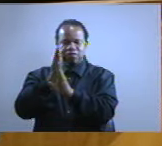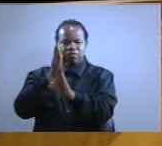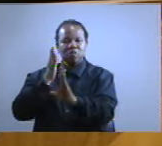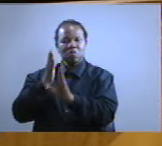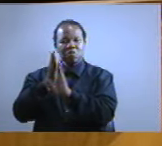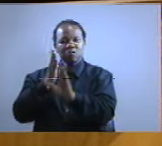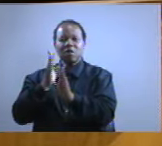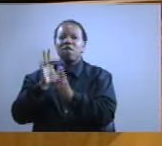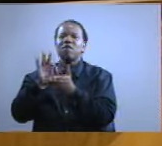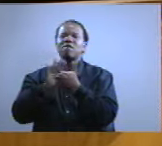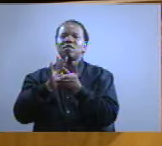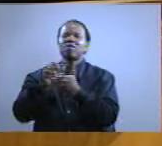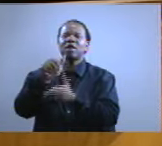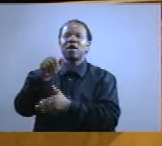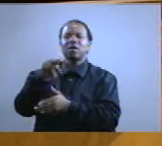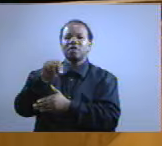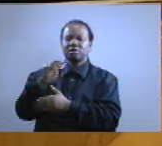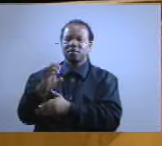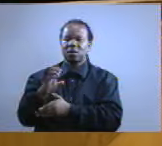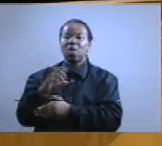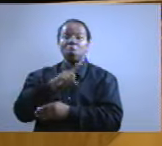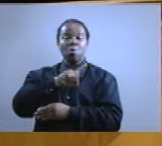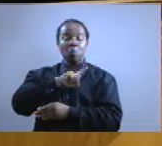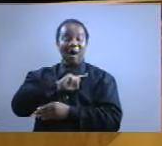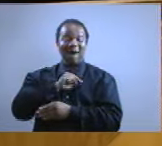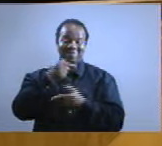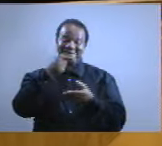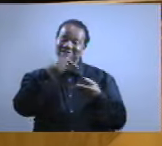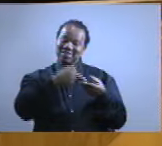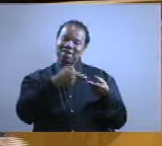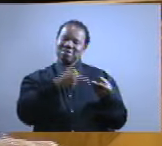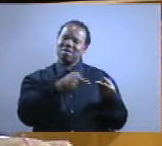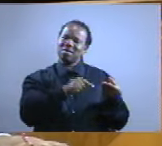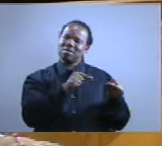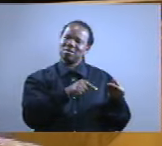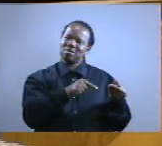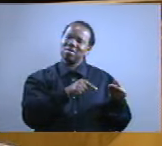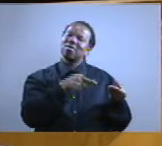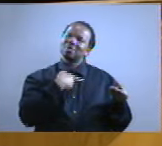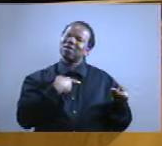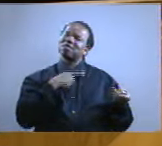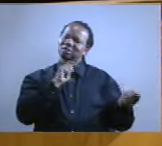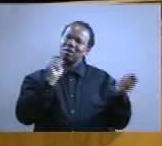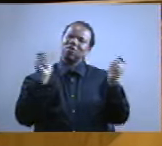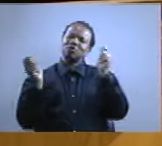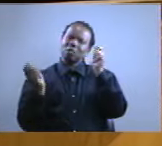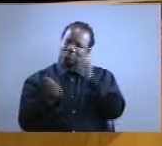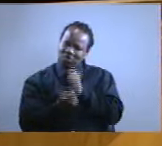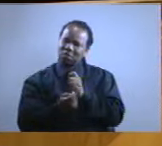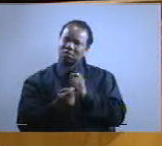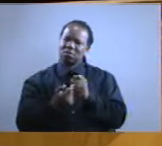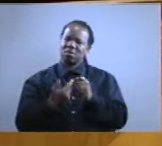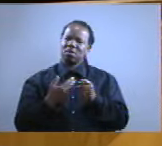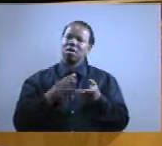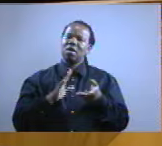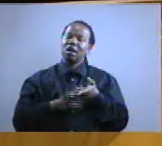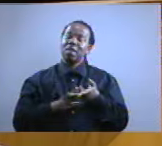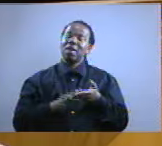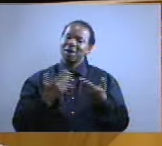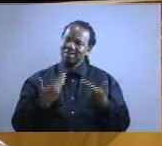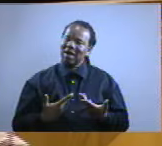ANC government. It is only because of this bill that we realize the transformation of our society and changes